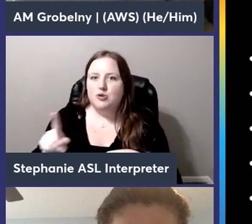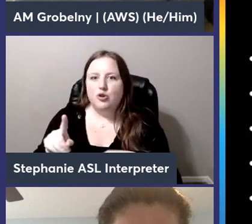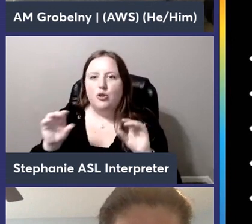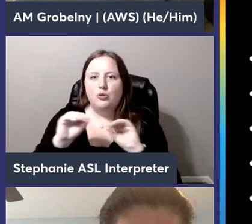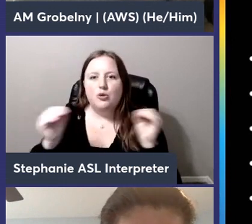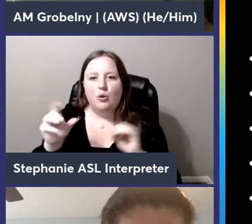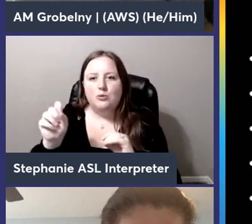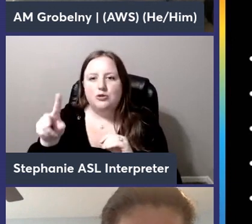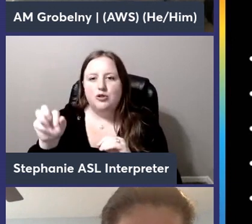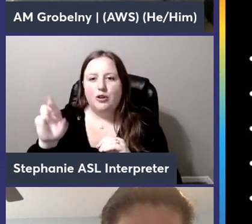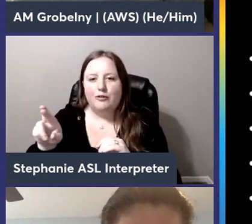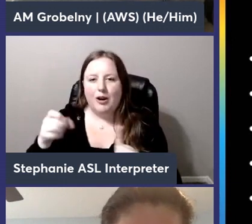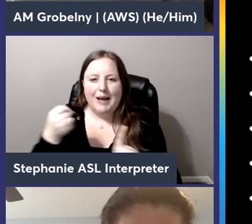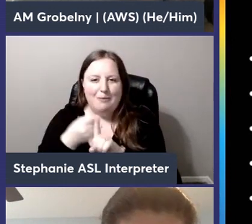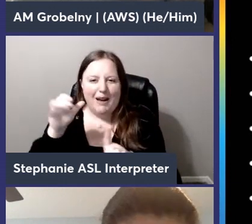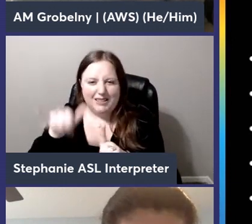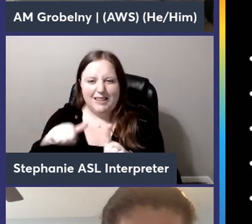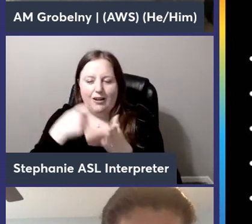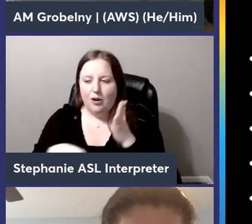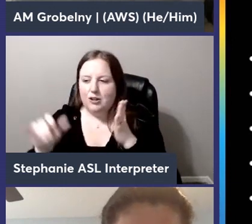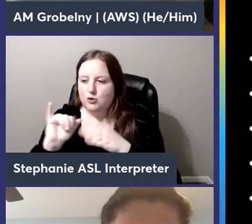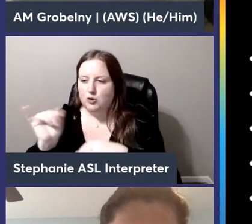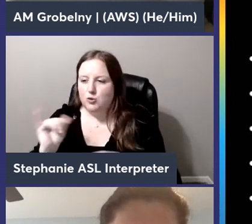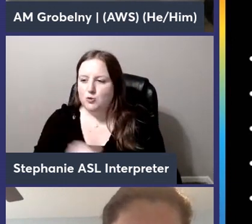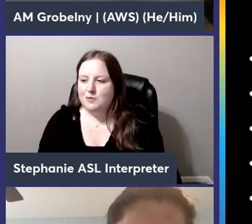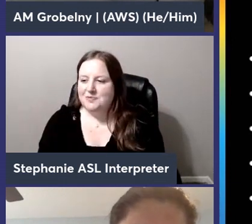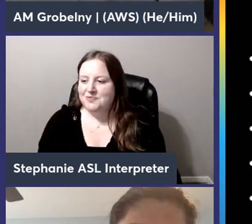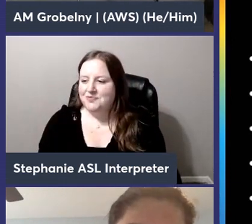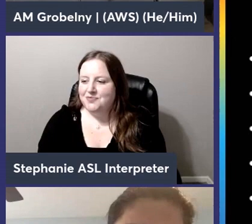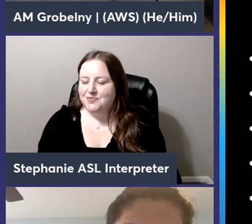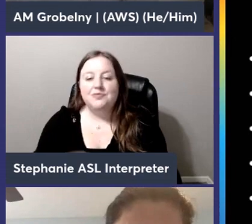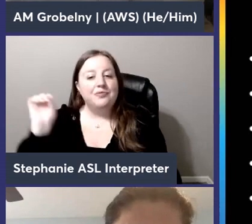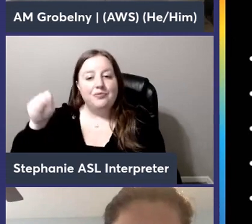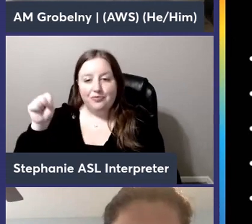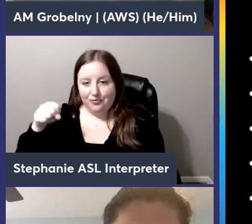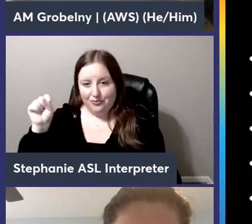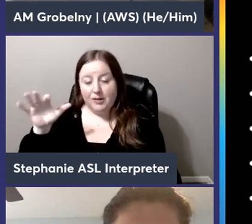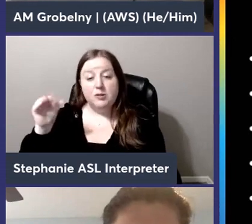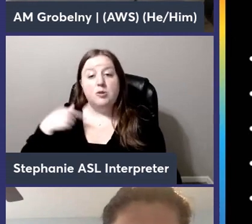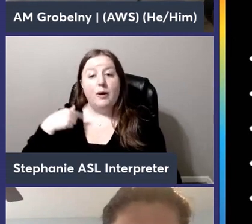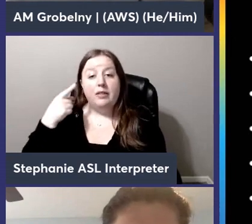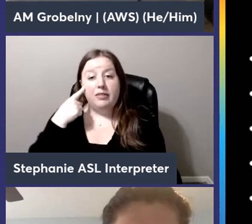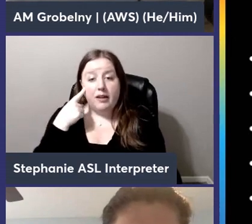the serverless feature affects that very deeply. Yeah. So I think